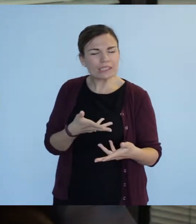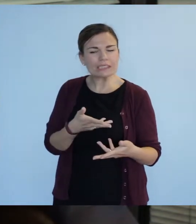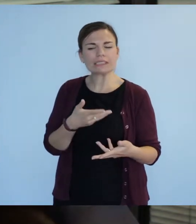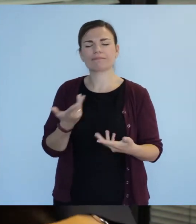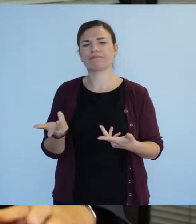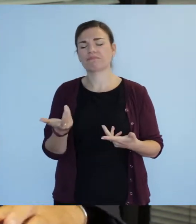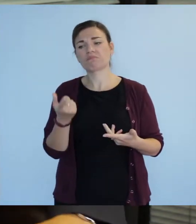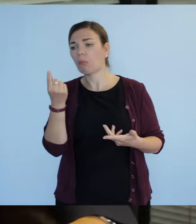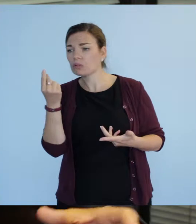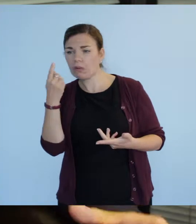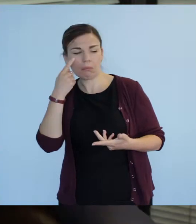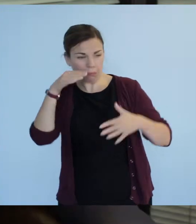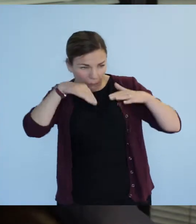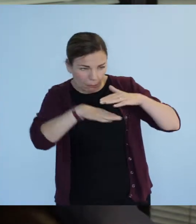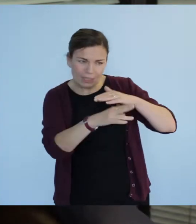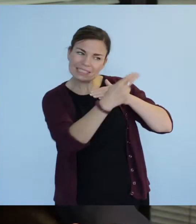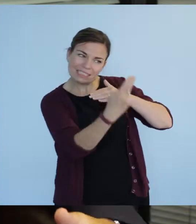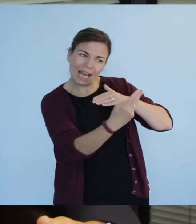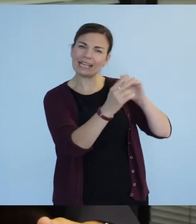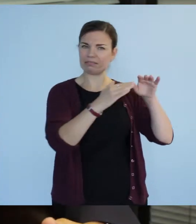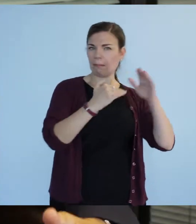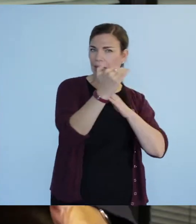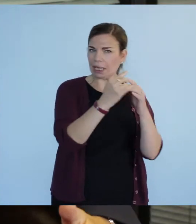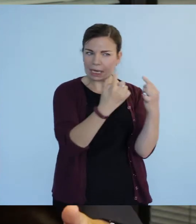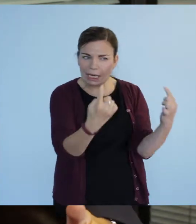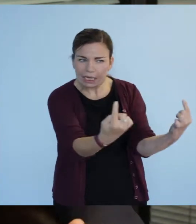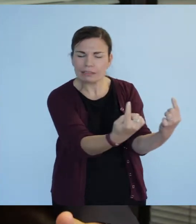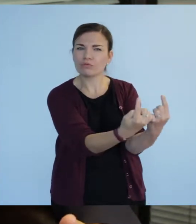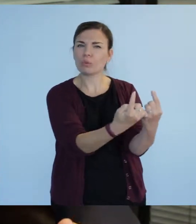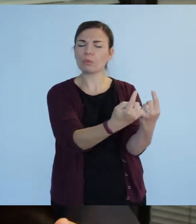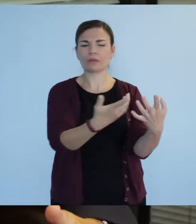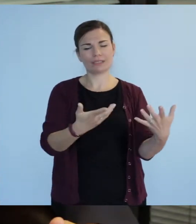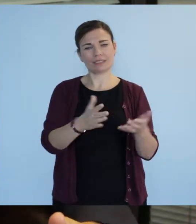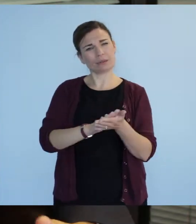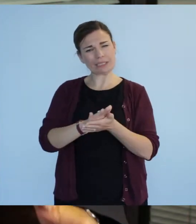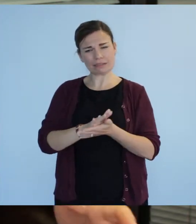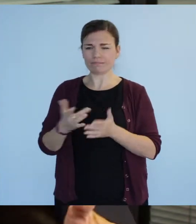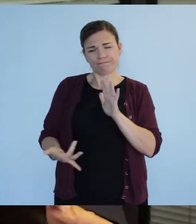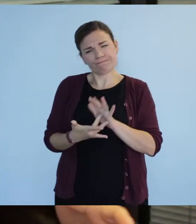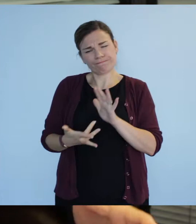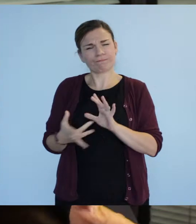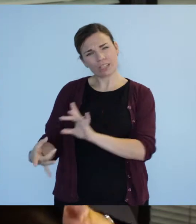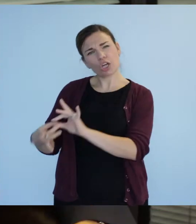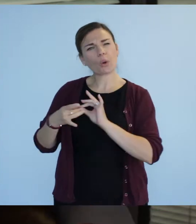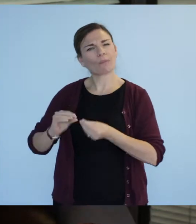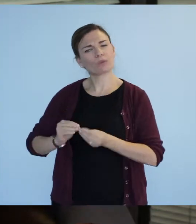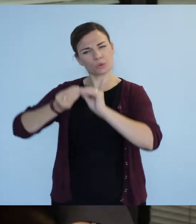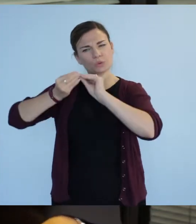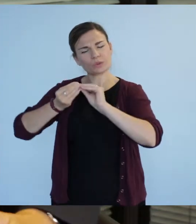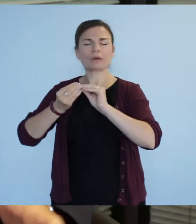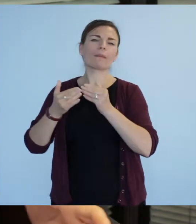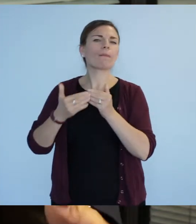provide, be it the design of an internal environment. So I think at the heart of this is actually co-producing a much more